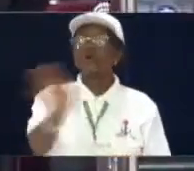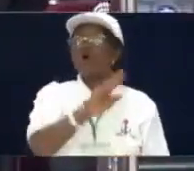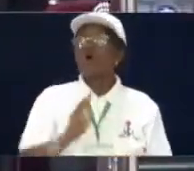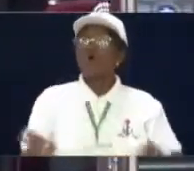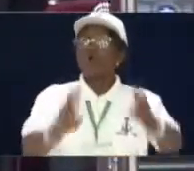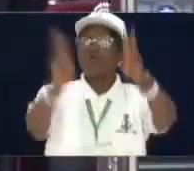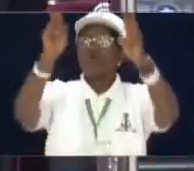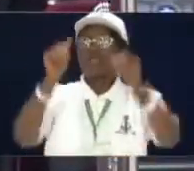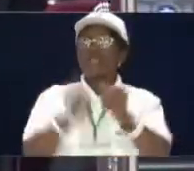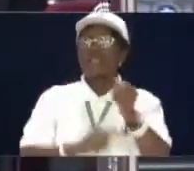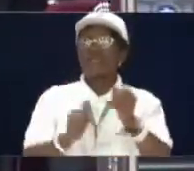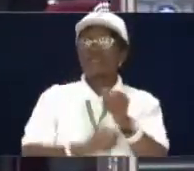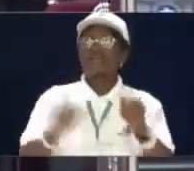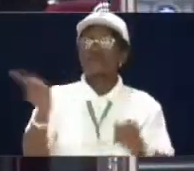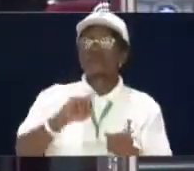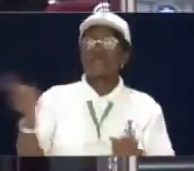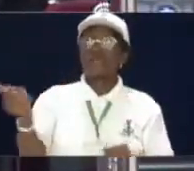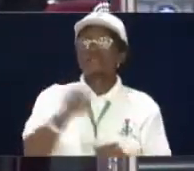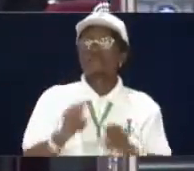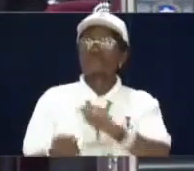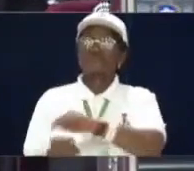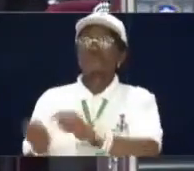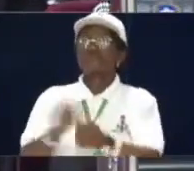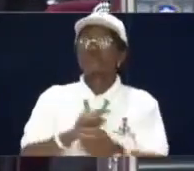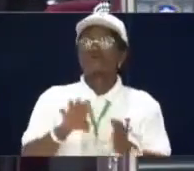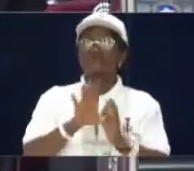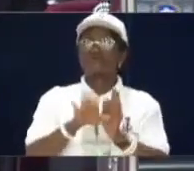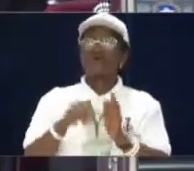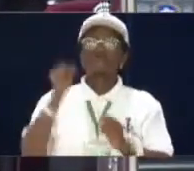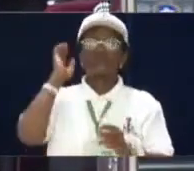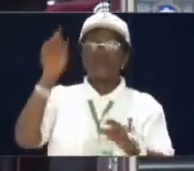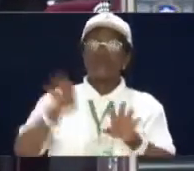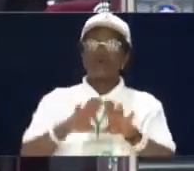Everywhere you turn, doors will open unto you.